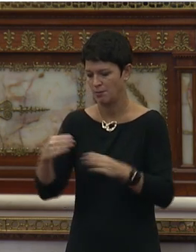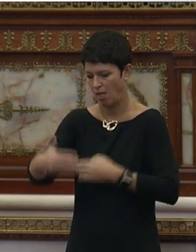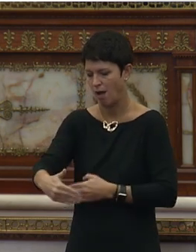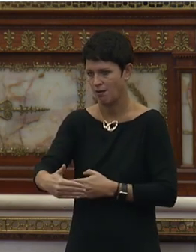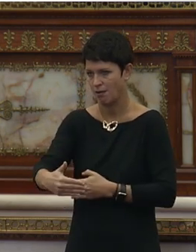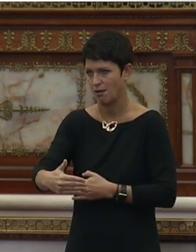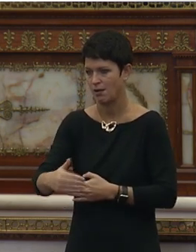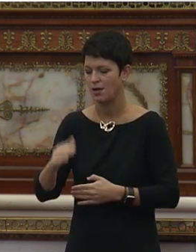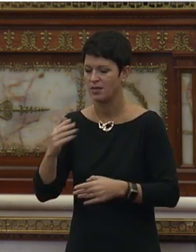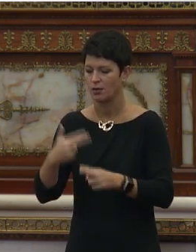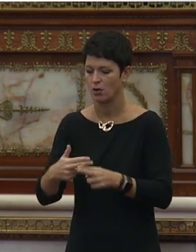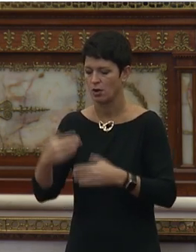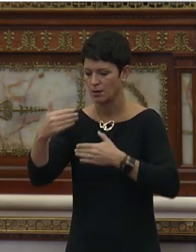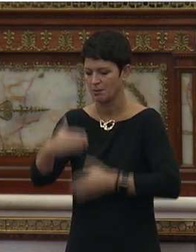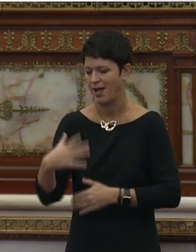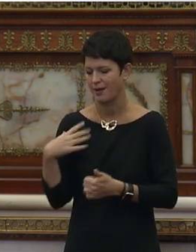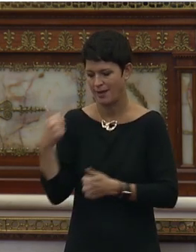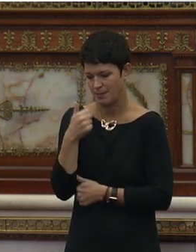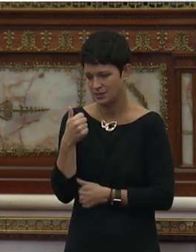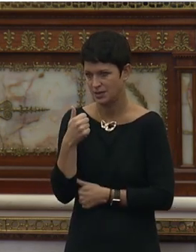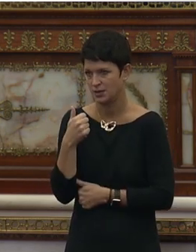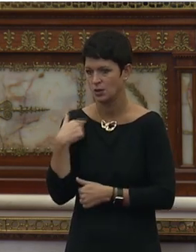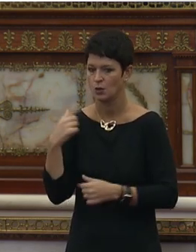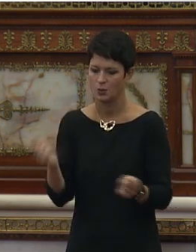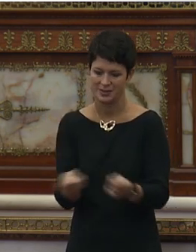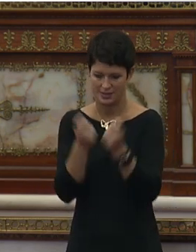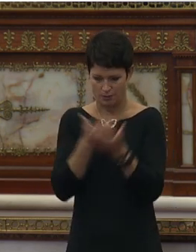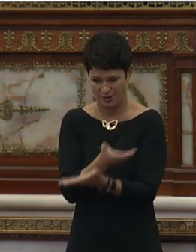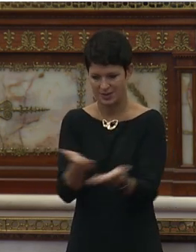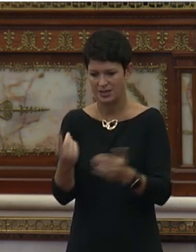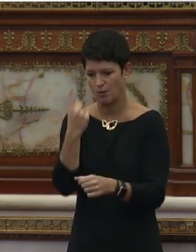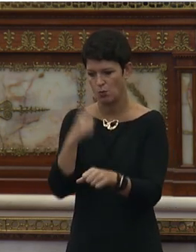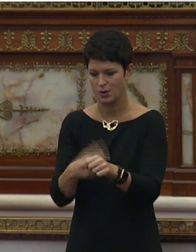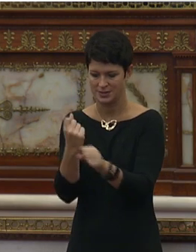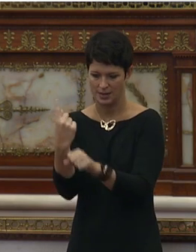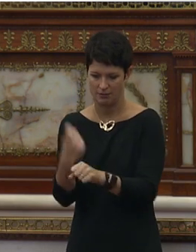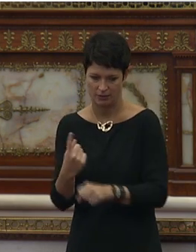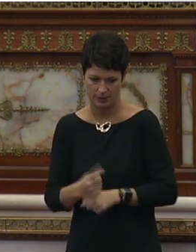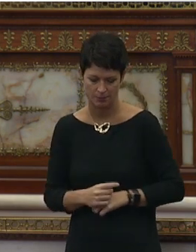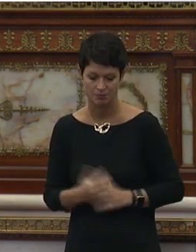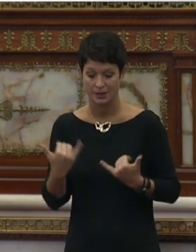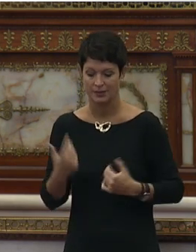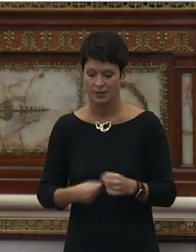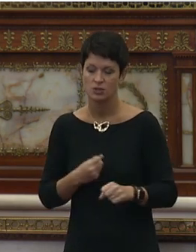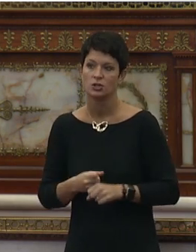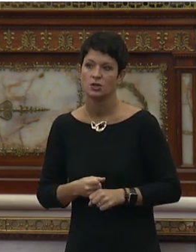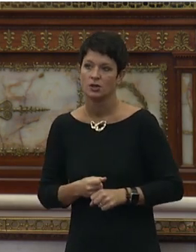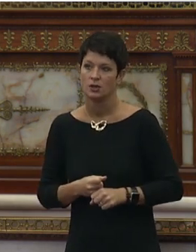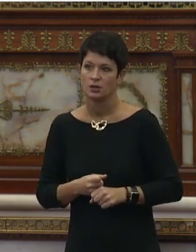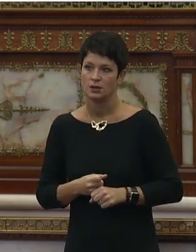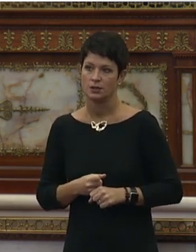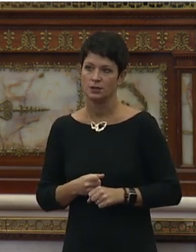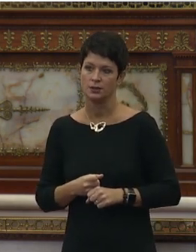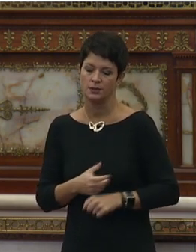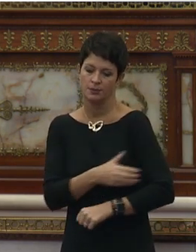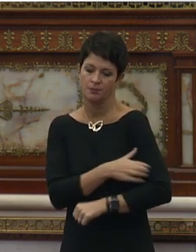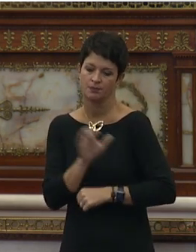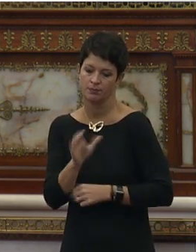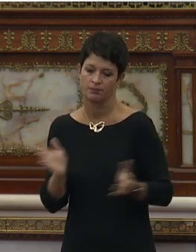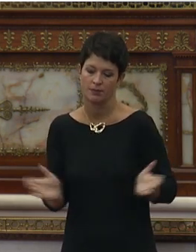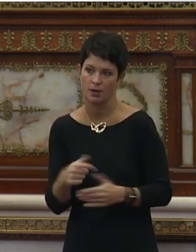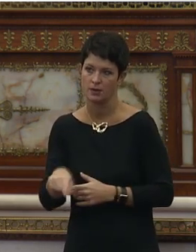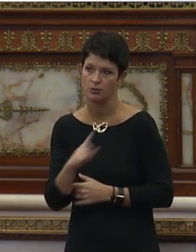called Block Captains. And we celebrate them once a year. This year, we empowered them